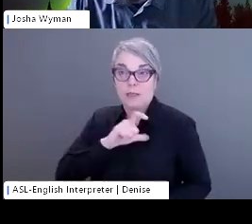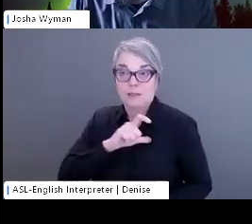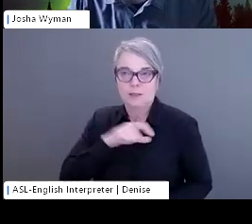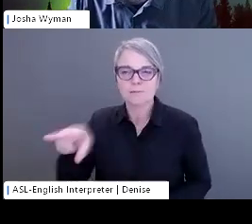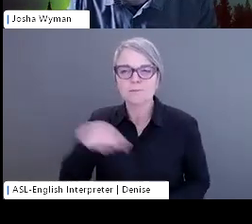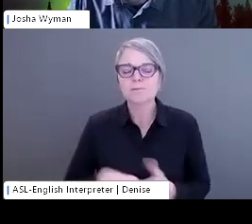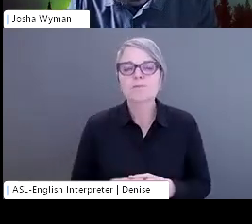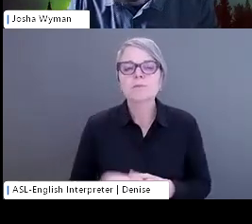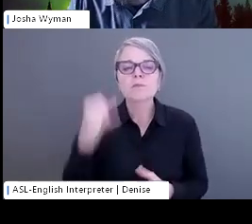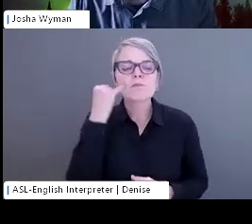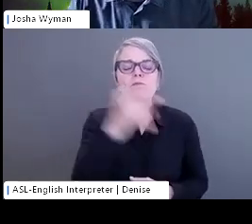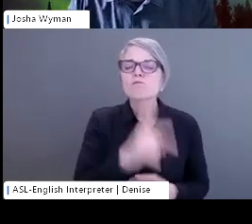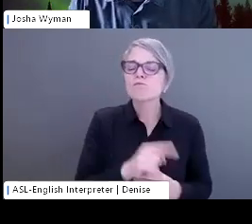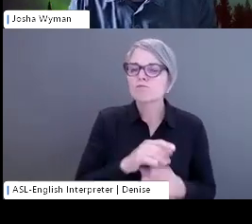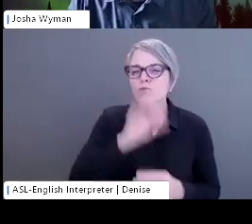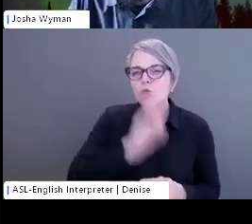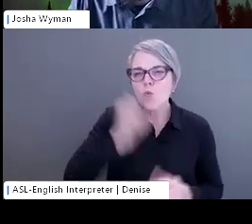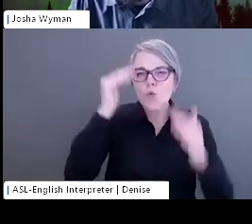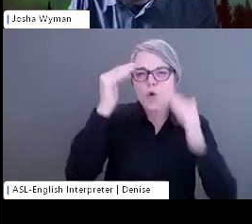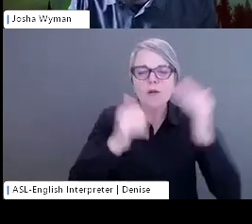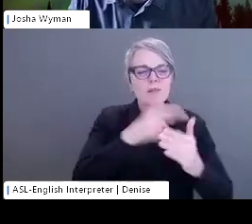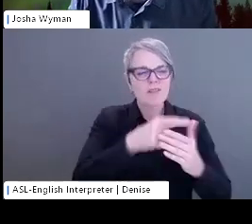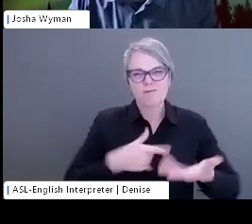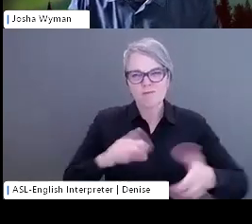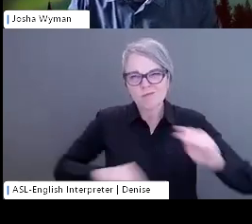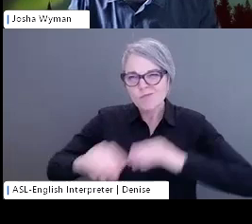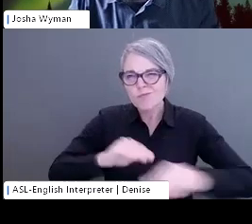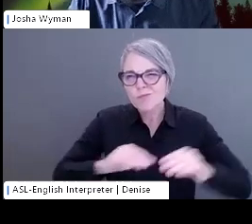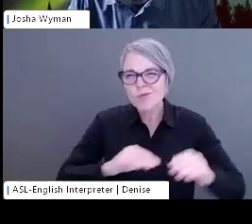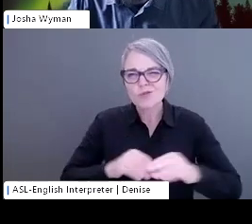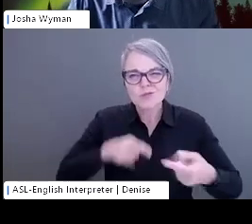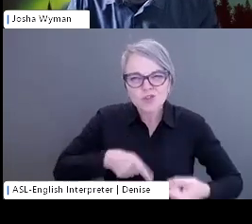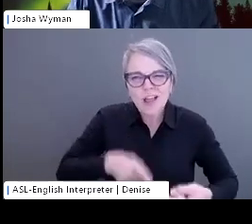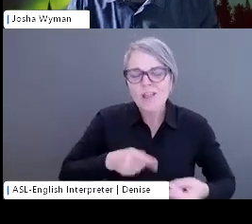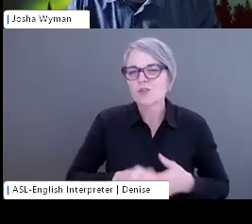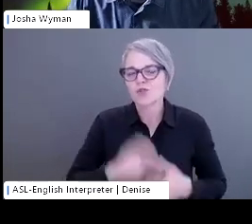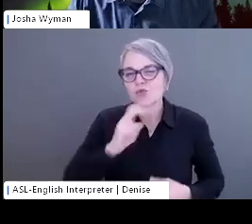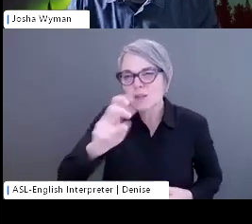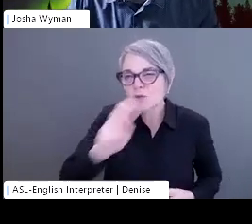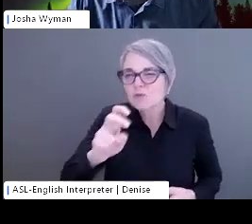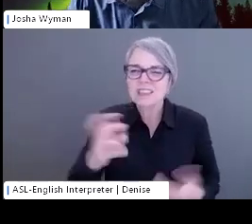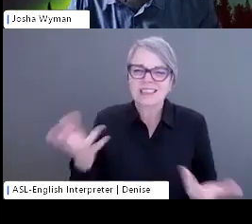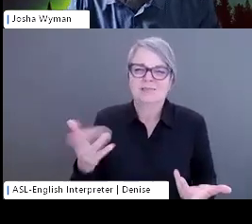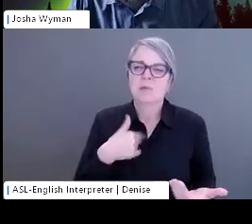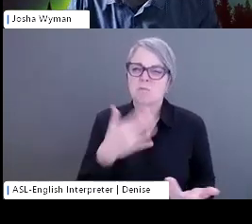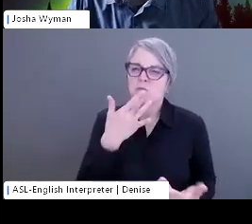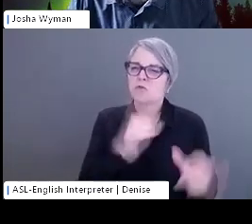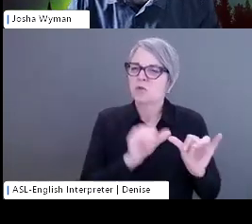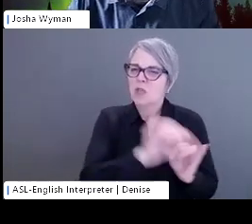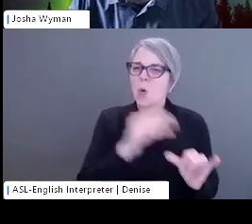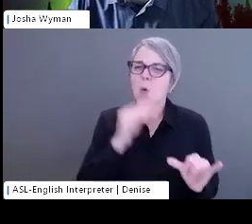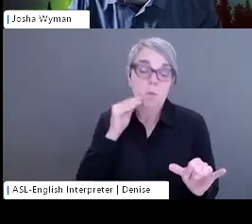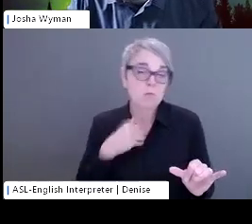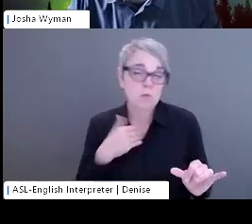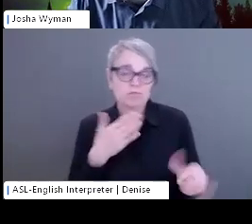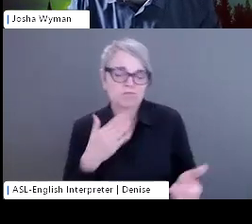having mobility challenges, transportation, or if they just prefer to be interviewed at home, that's a good idea. If you do interview them at